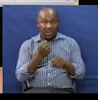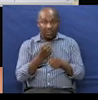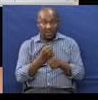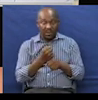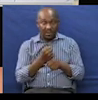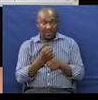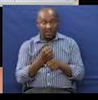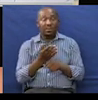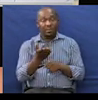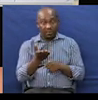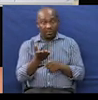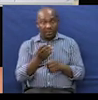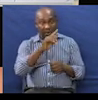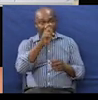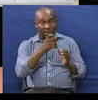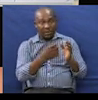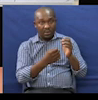Question number 1.